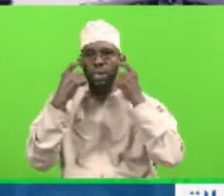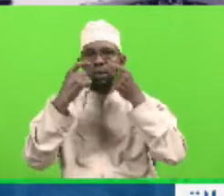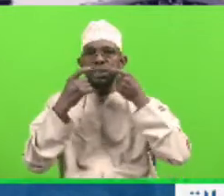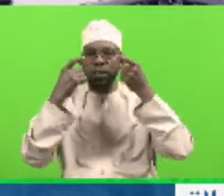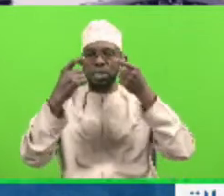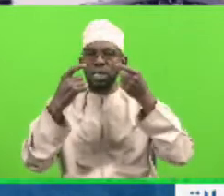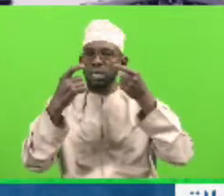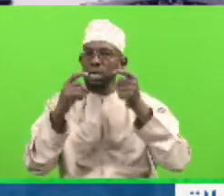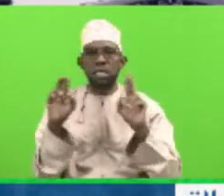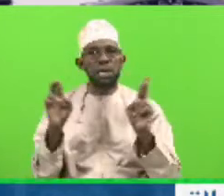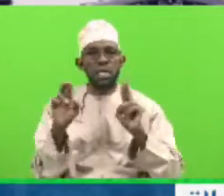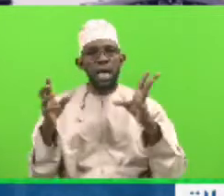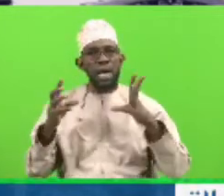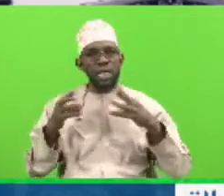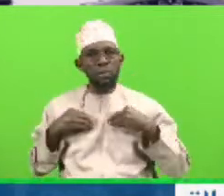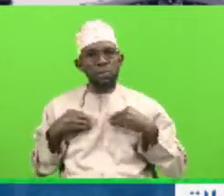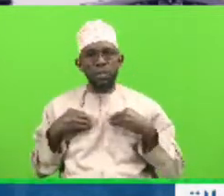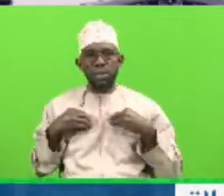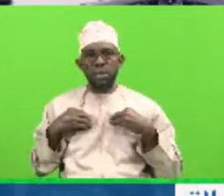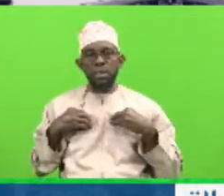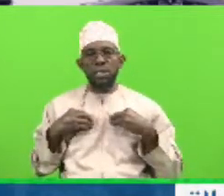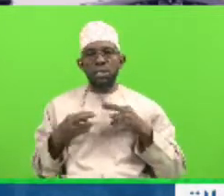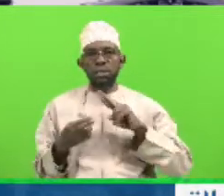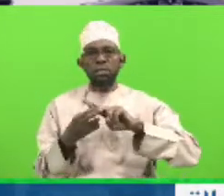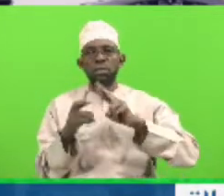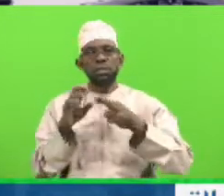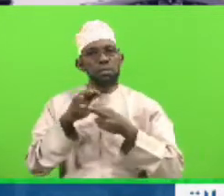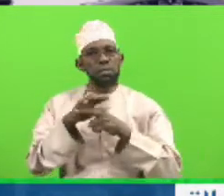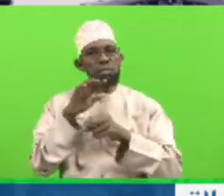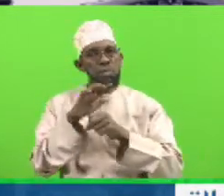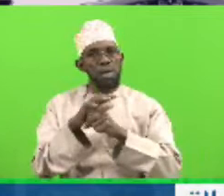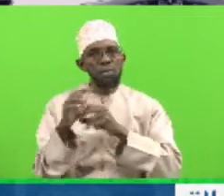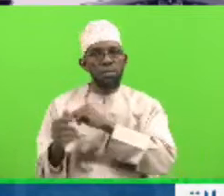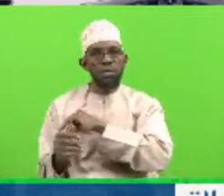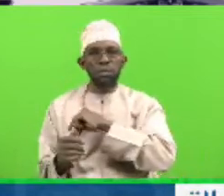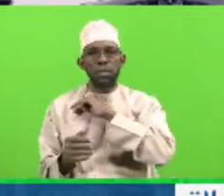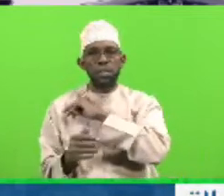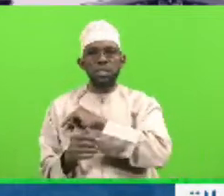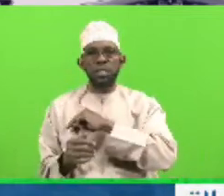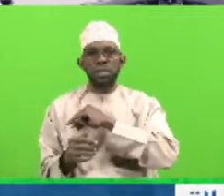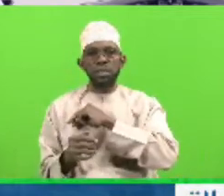is always ready to accept repentance. He is full of mercy.